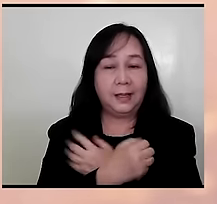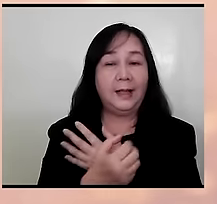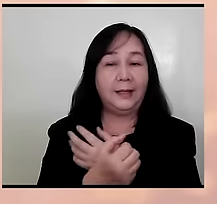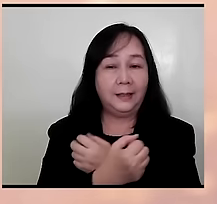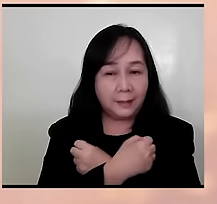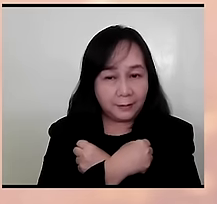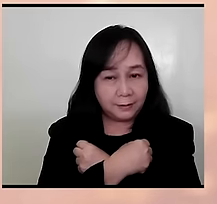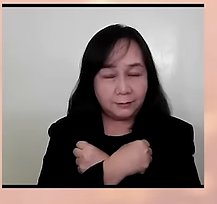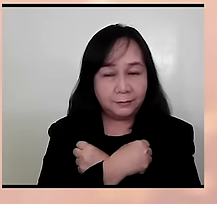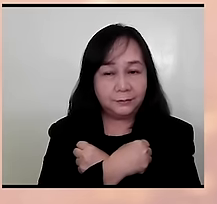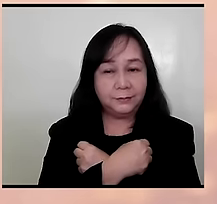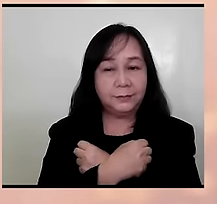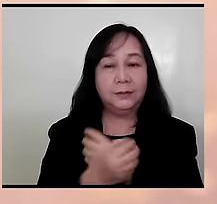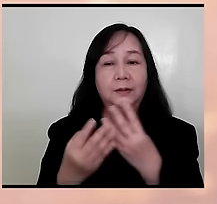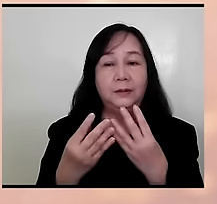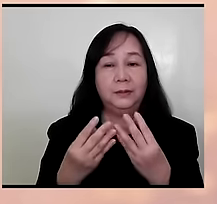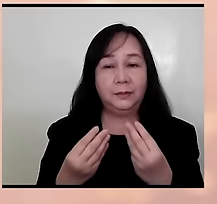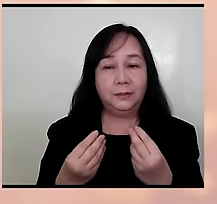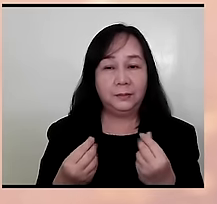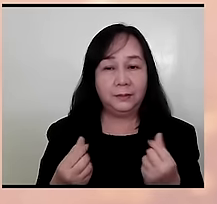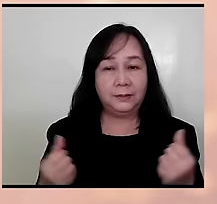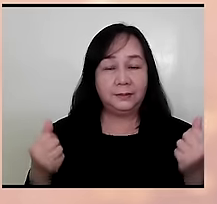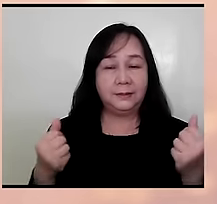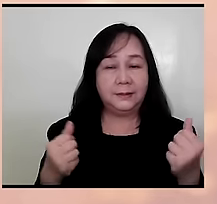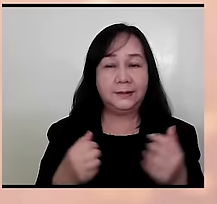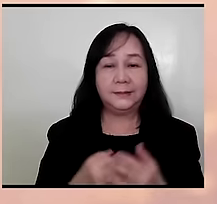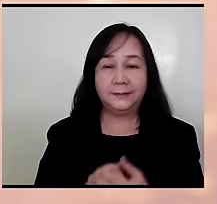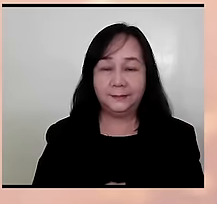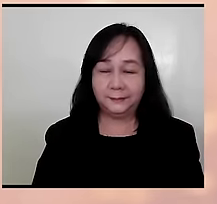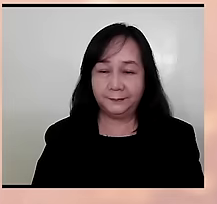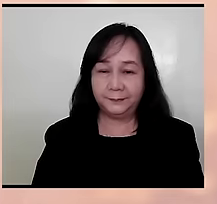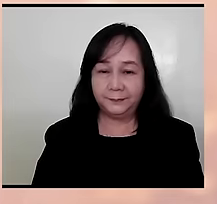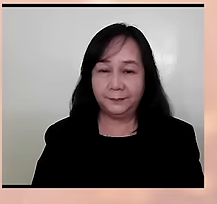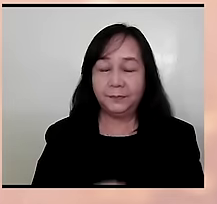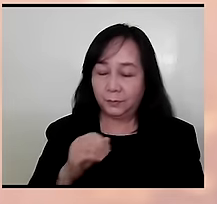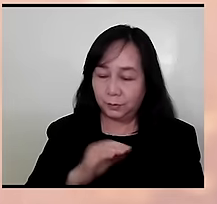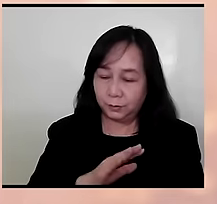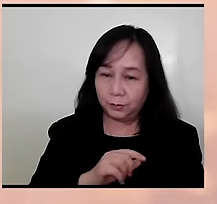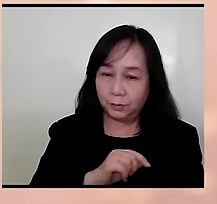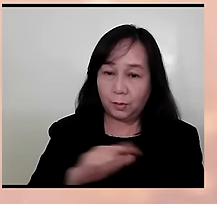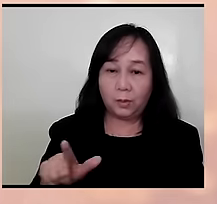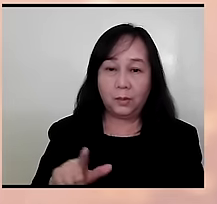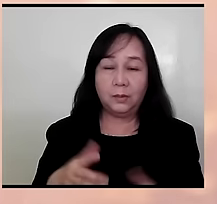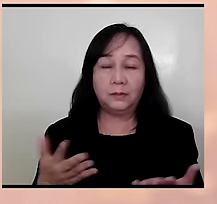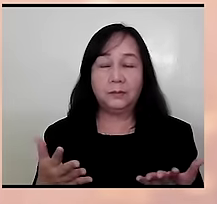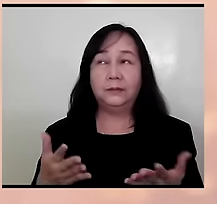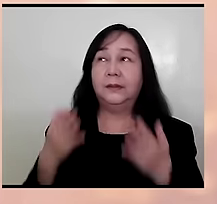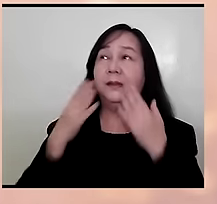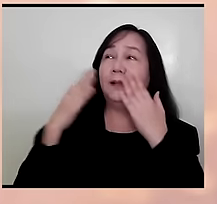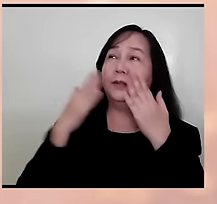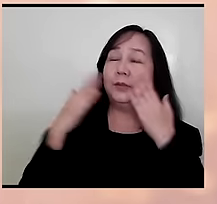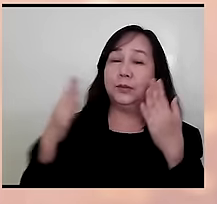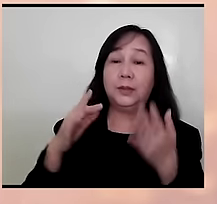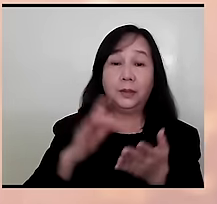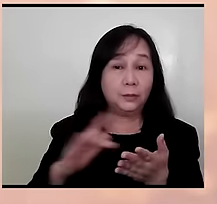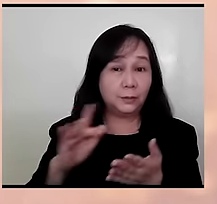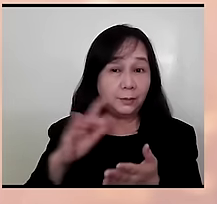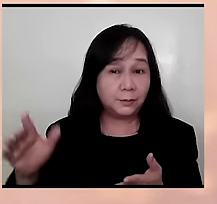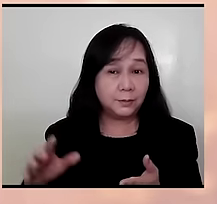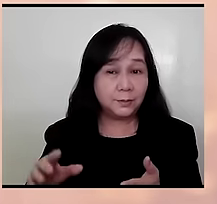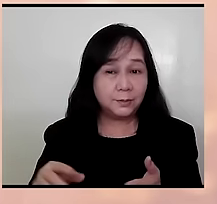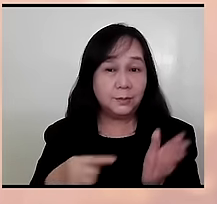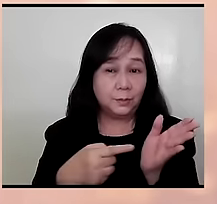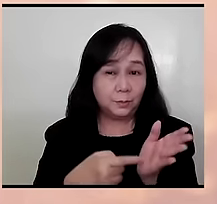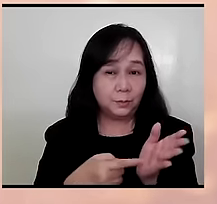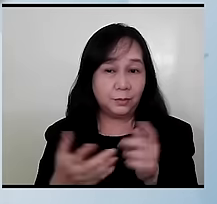wounds, but love also heals. Oh, thanks to the glorious wounds of our risen